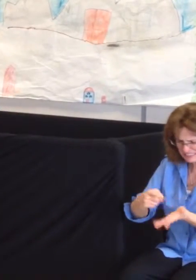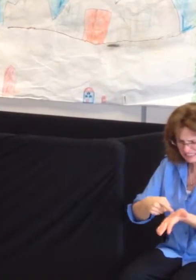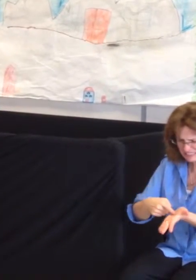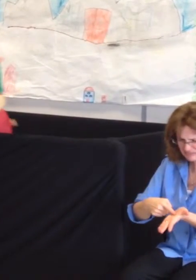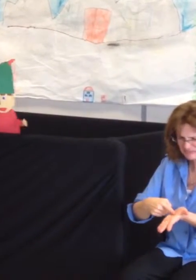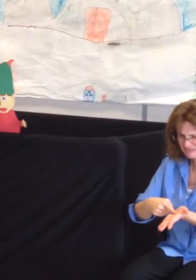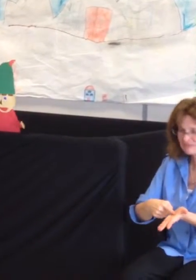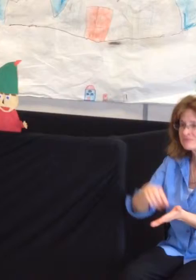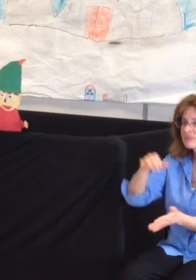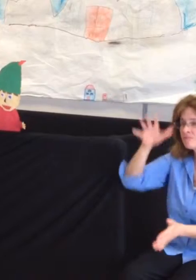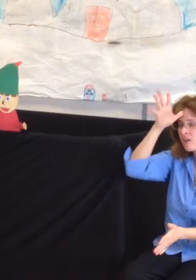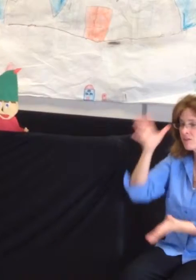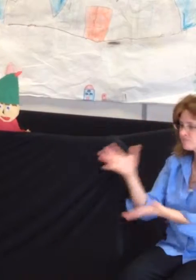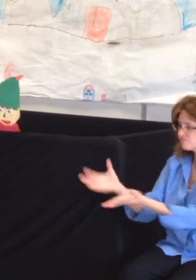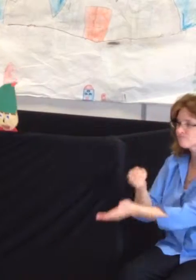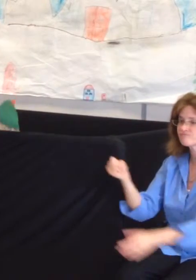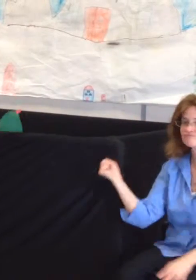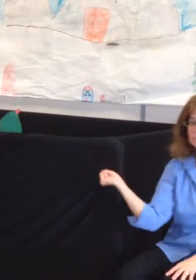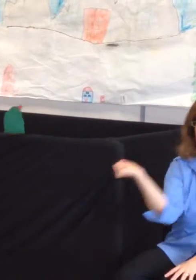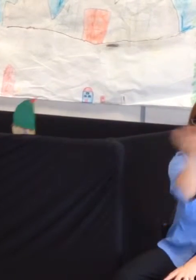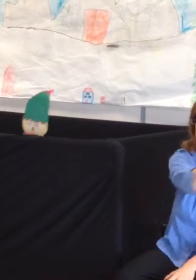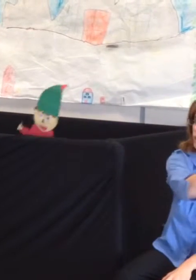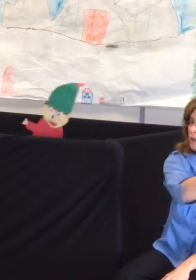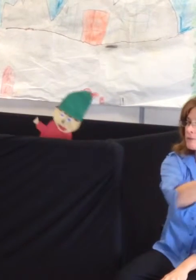away. And then,